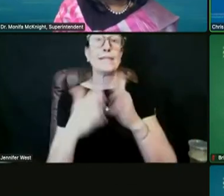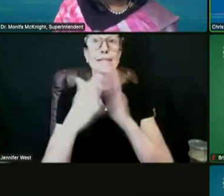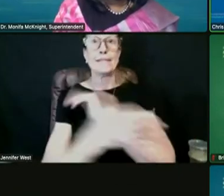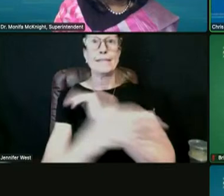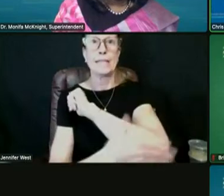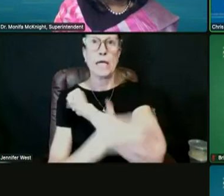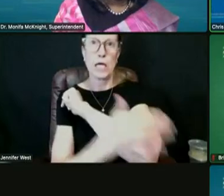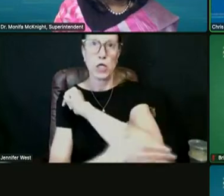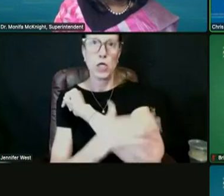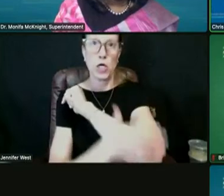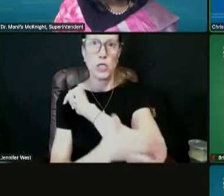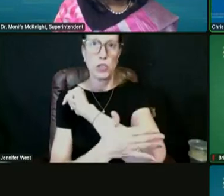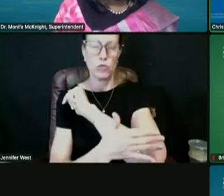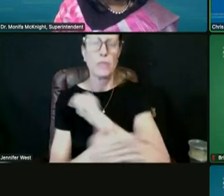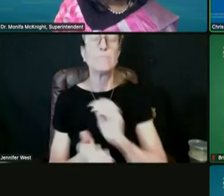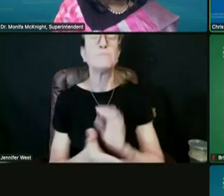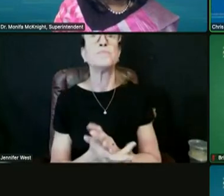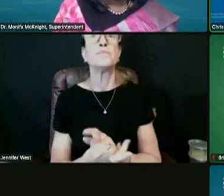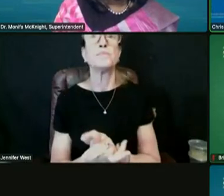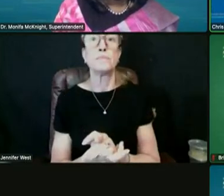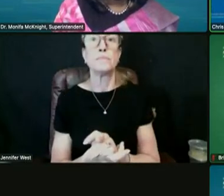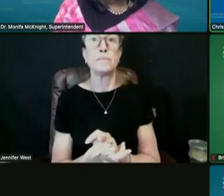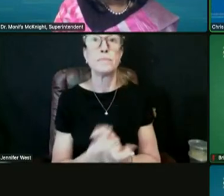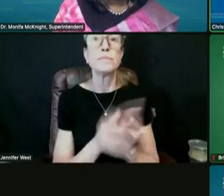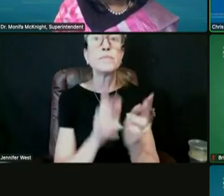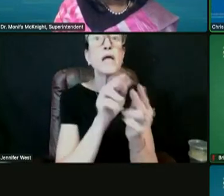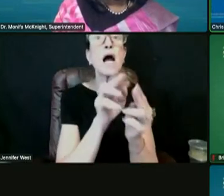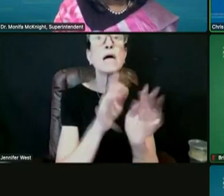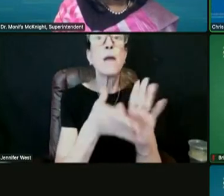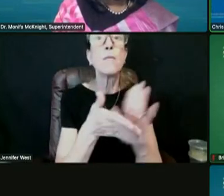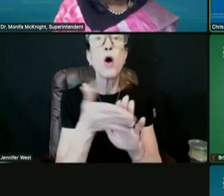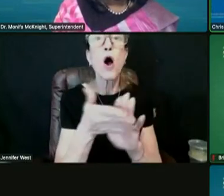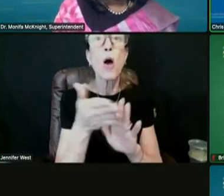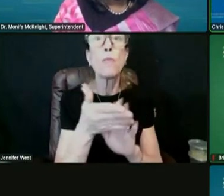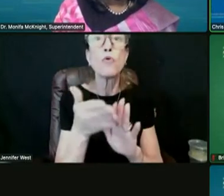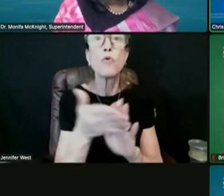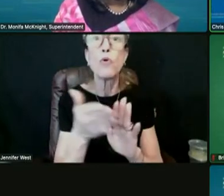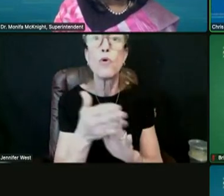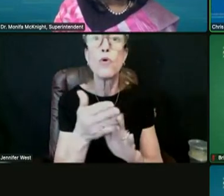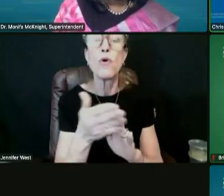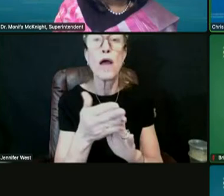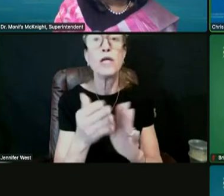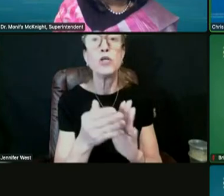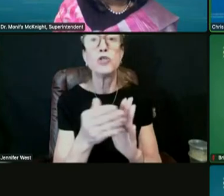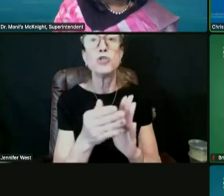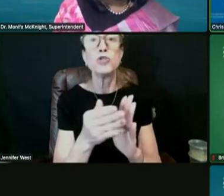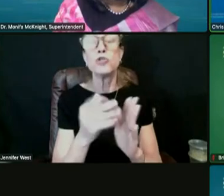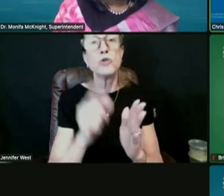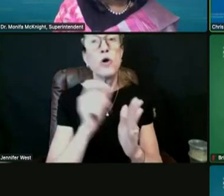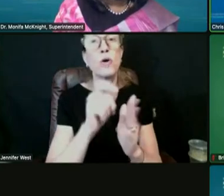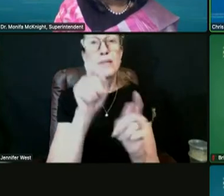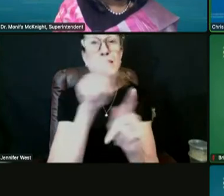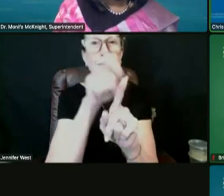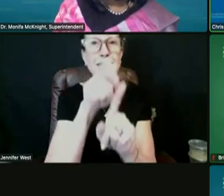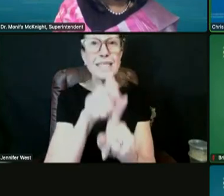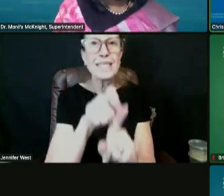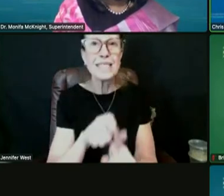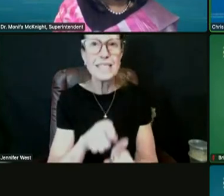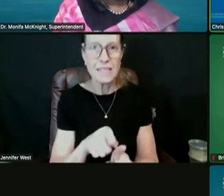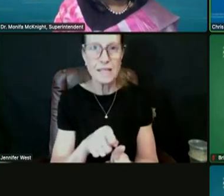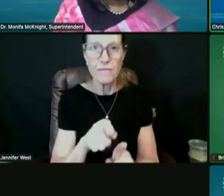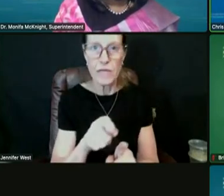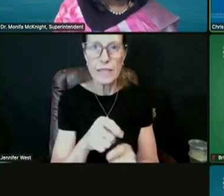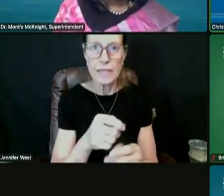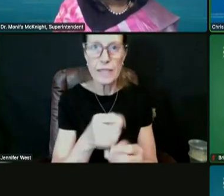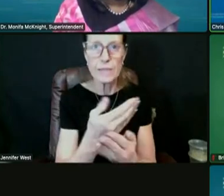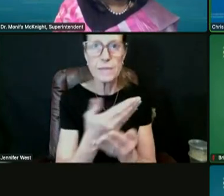quick operational notes. You saw the directions as you joined for how to access language interpretation. We